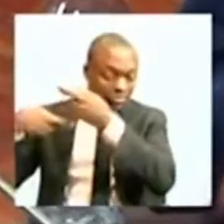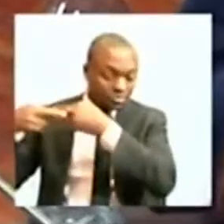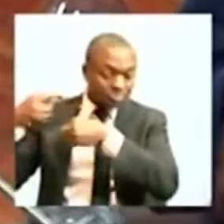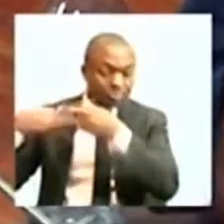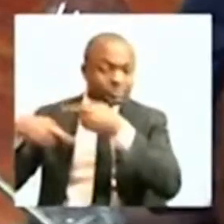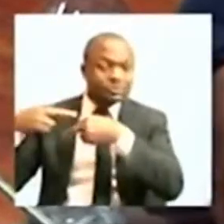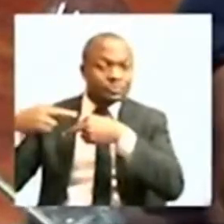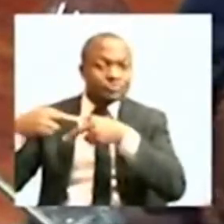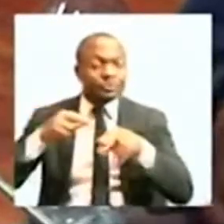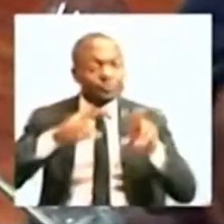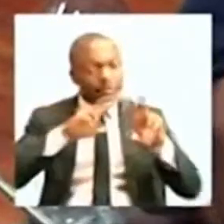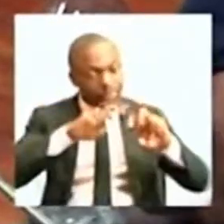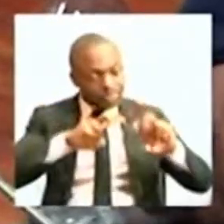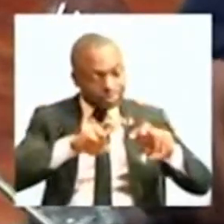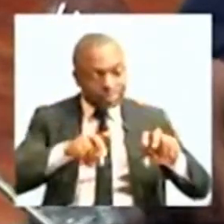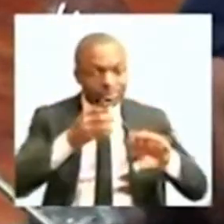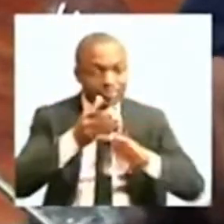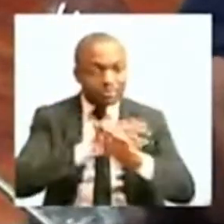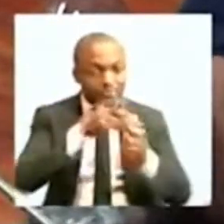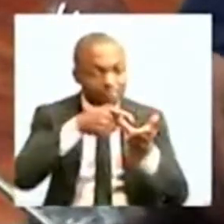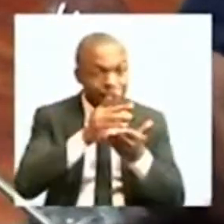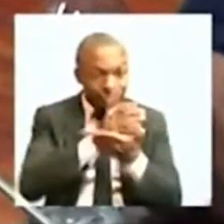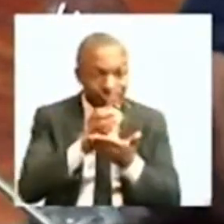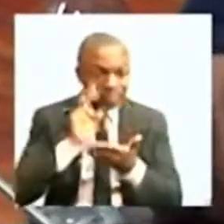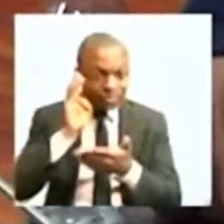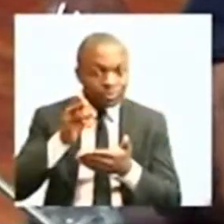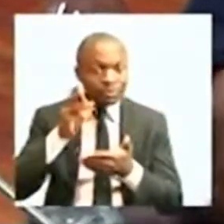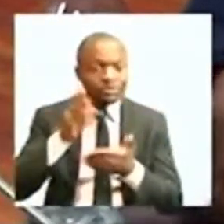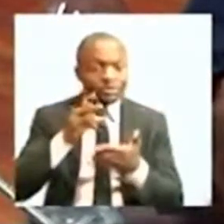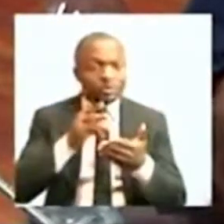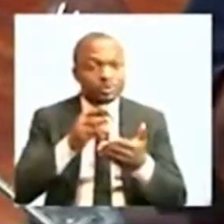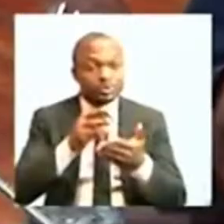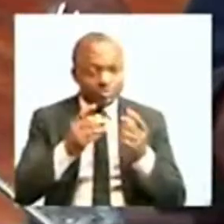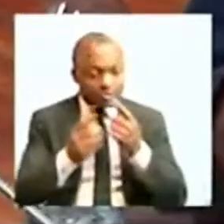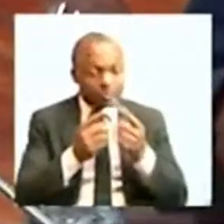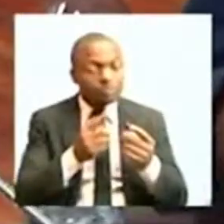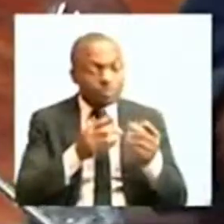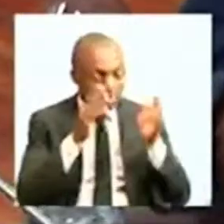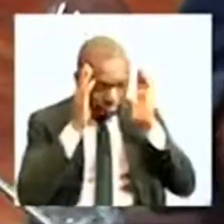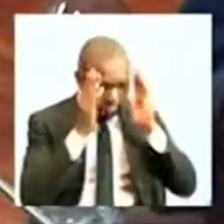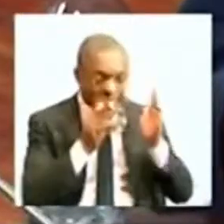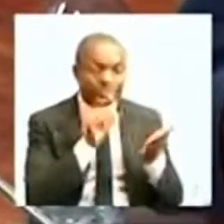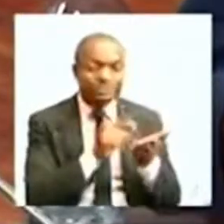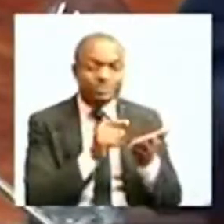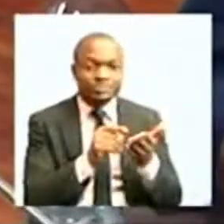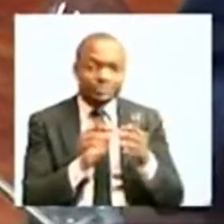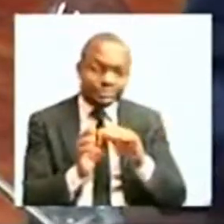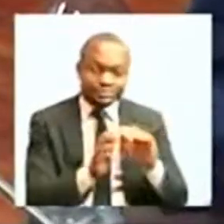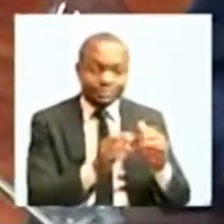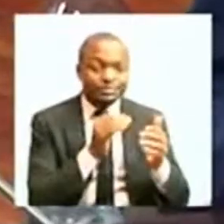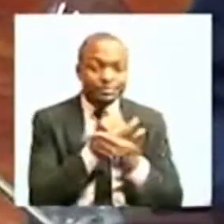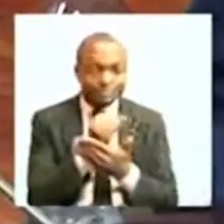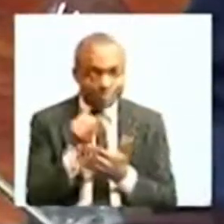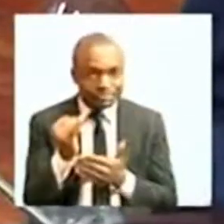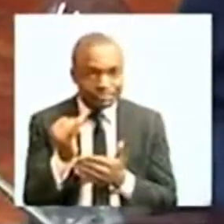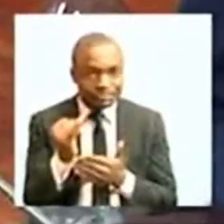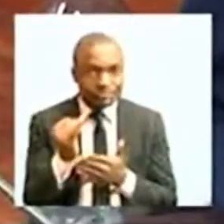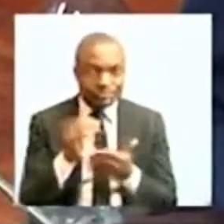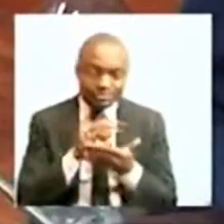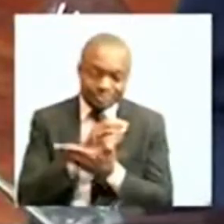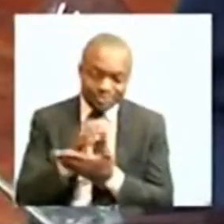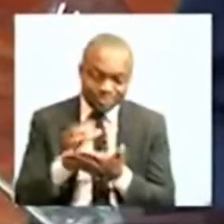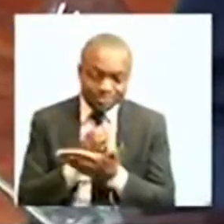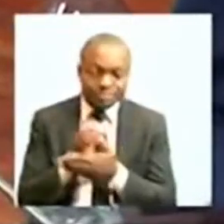to colleges. We will look into that, and thank you very much for highlighting that, and also the issue around accredited